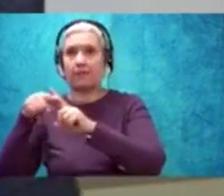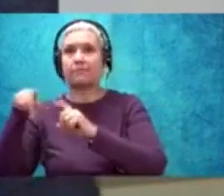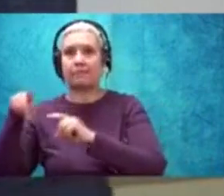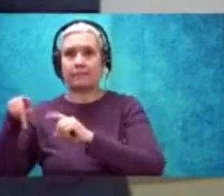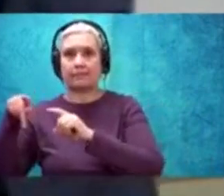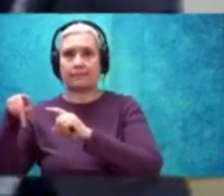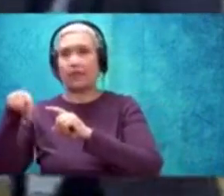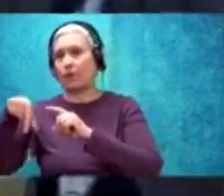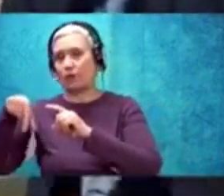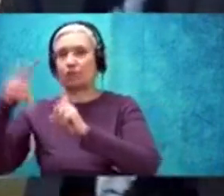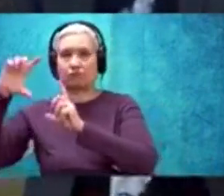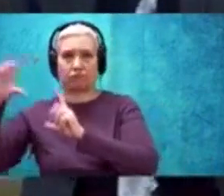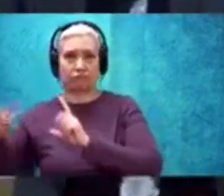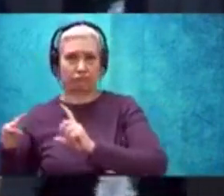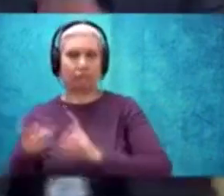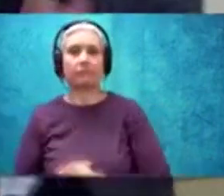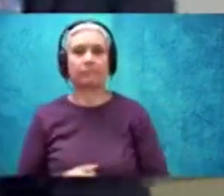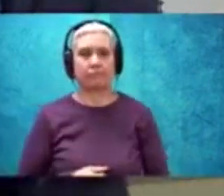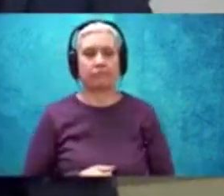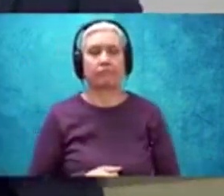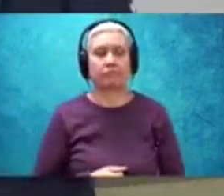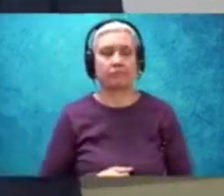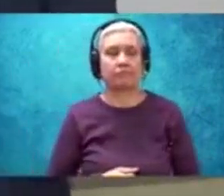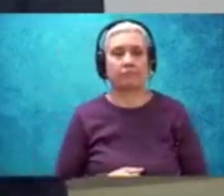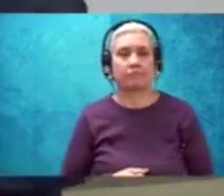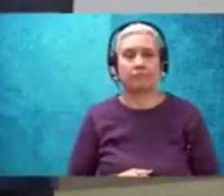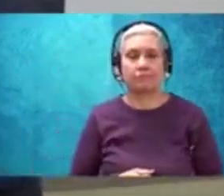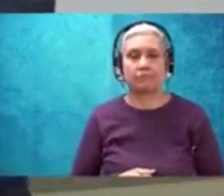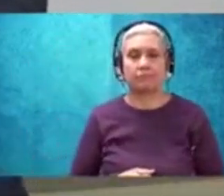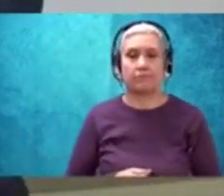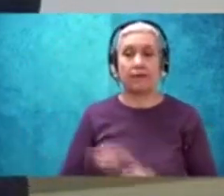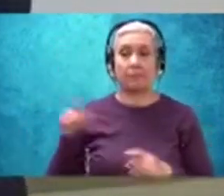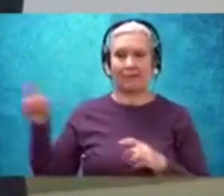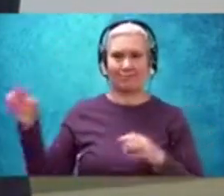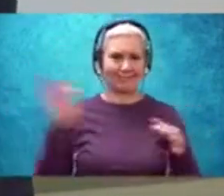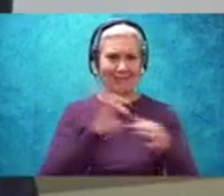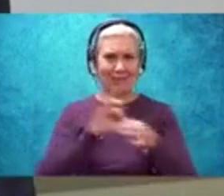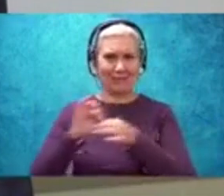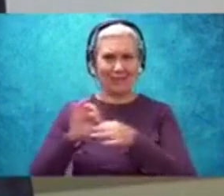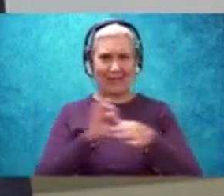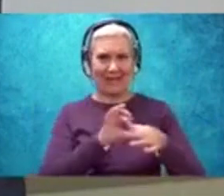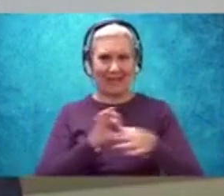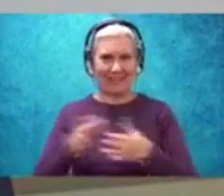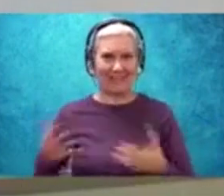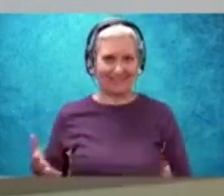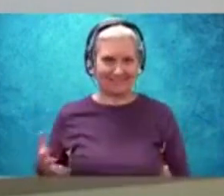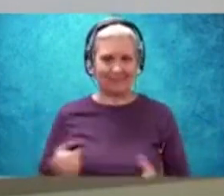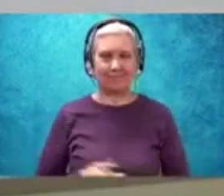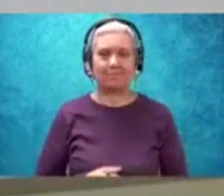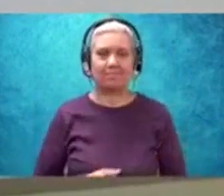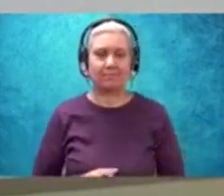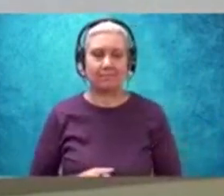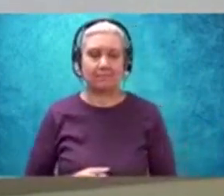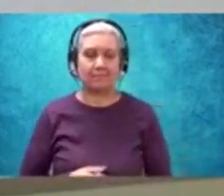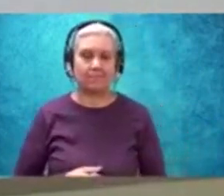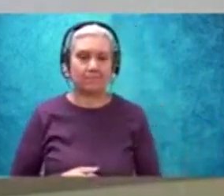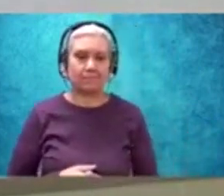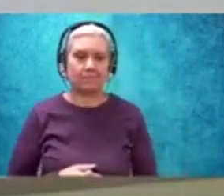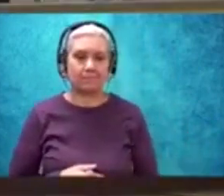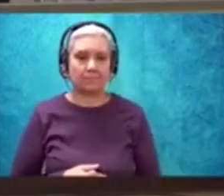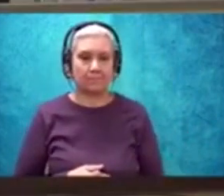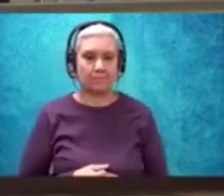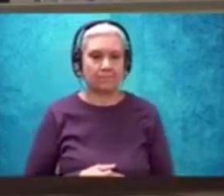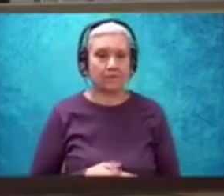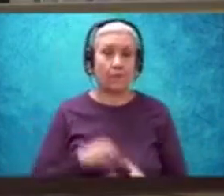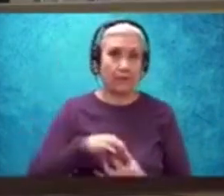plus q. But these two are related to each other. And thinking back to that area model,